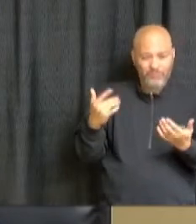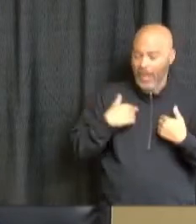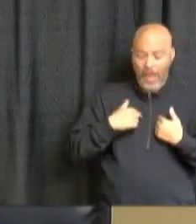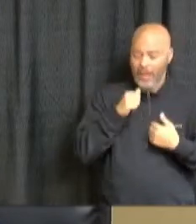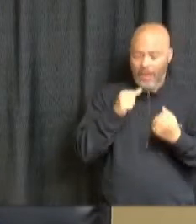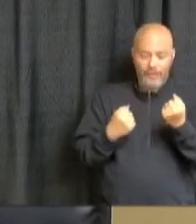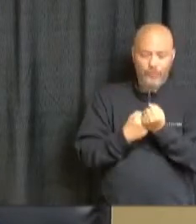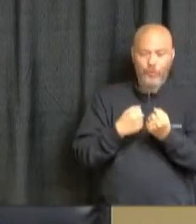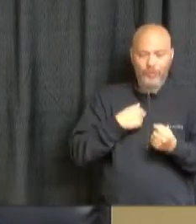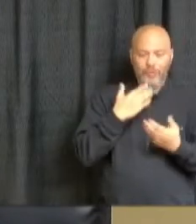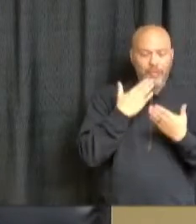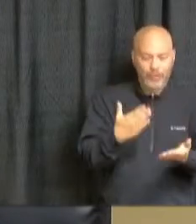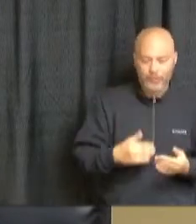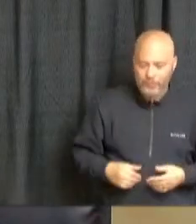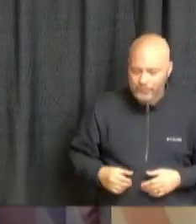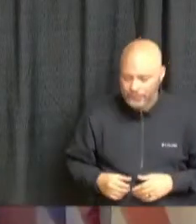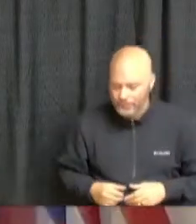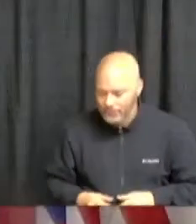not gonna be voting for this. Thank you.